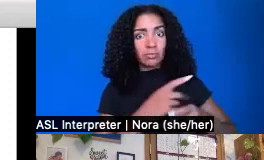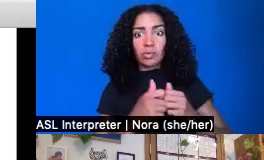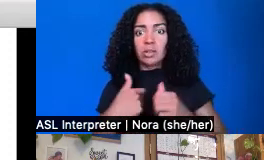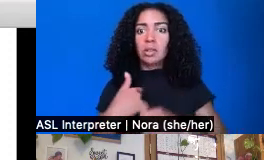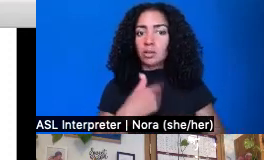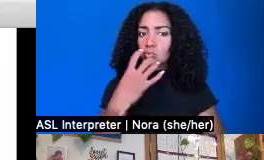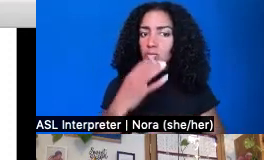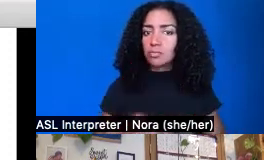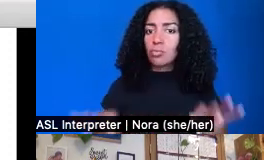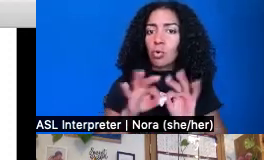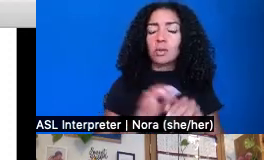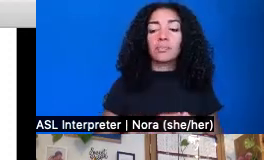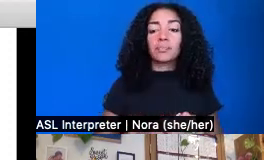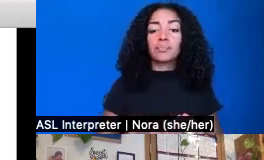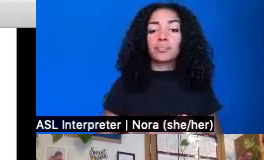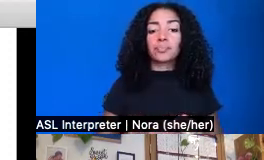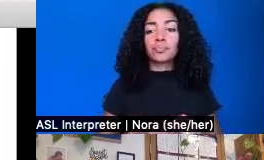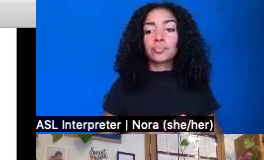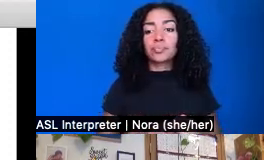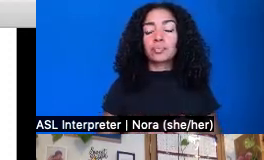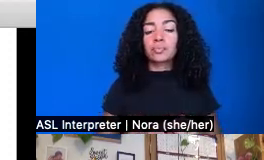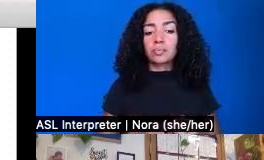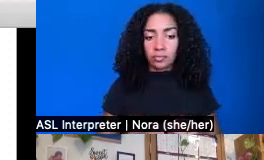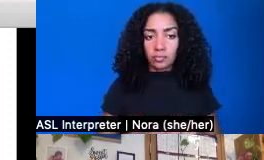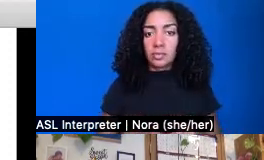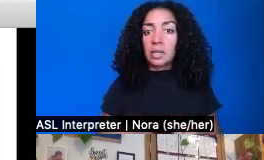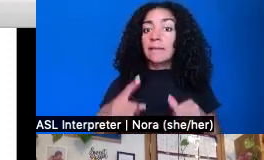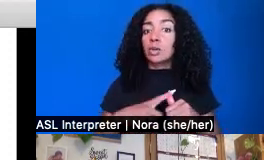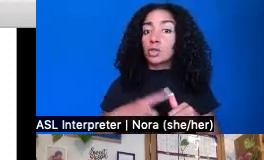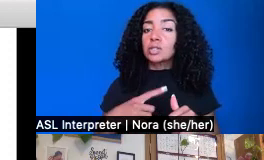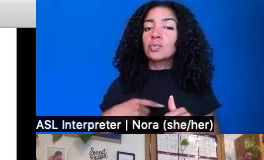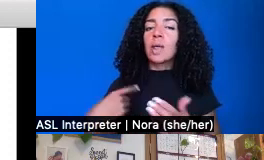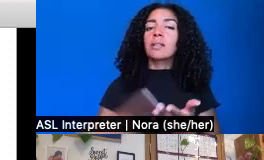So first of all, let's find out who our people are.